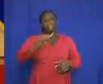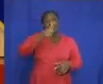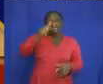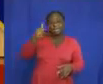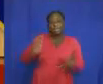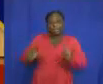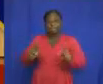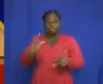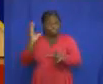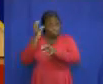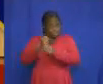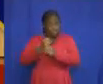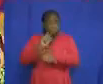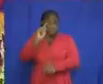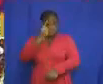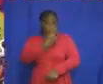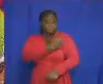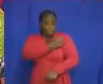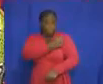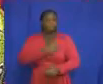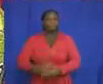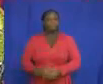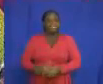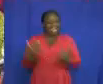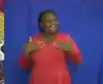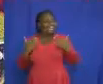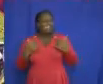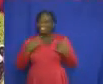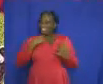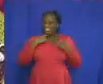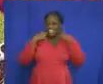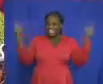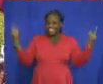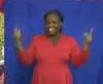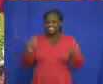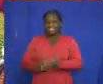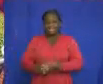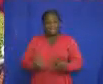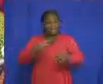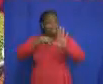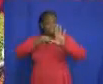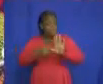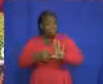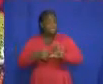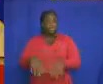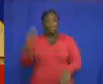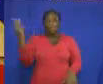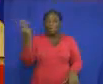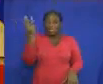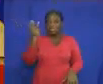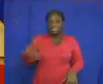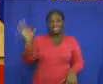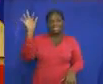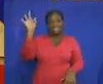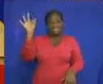from 1st to 9th March. I'm happy to announce that beginning Wednesday, the 19th of May to